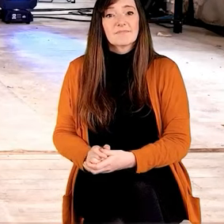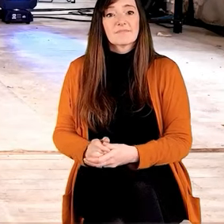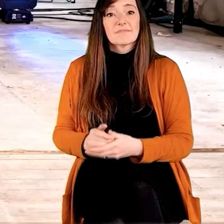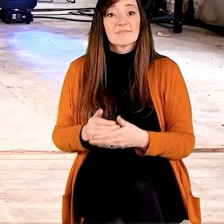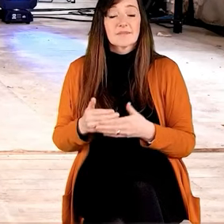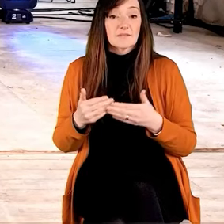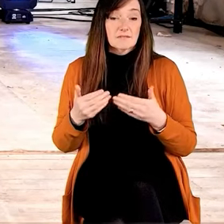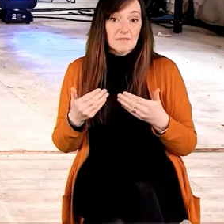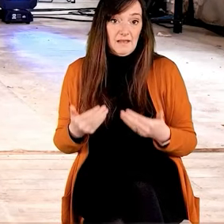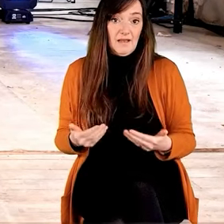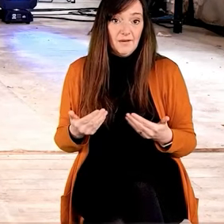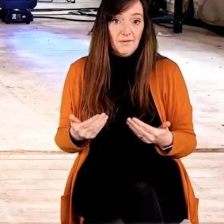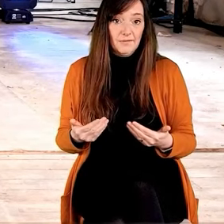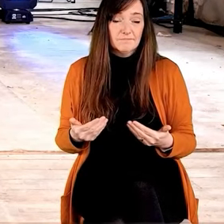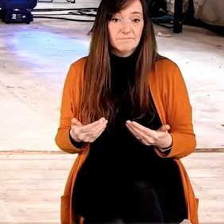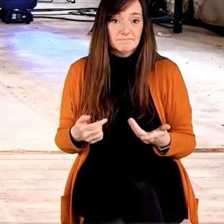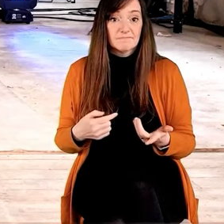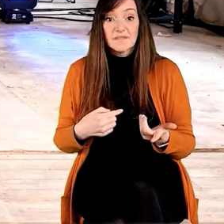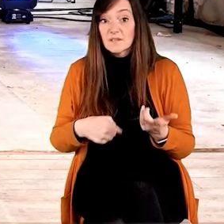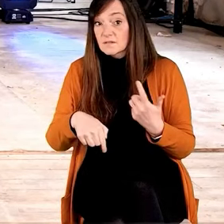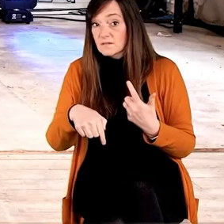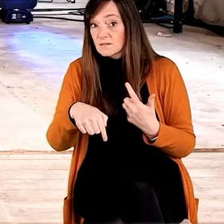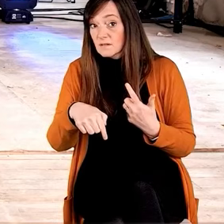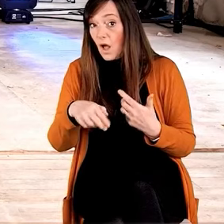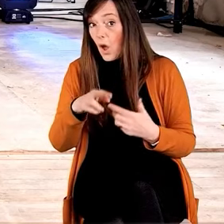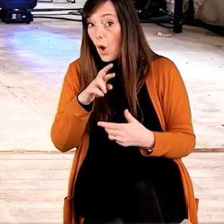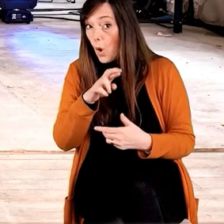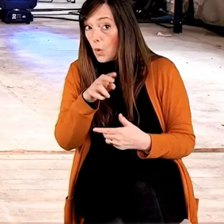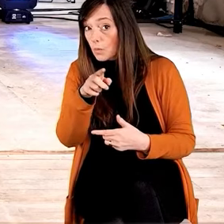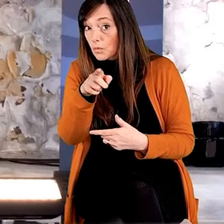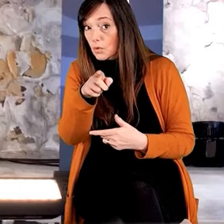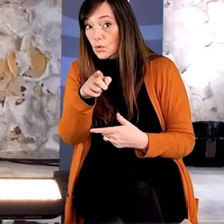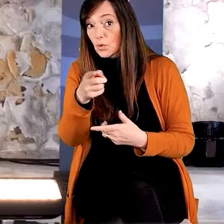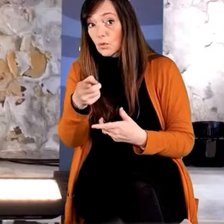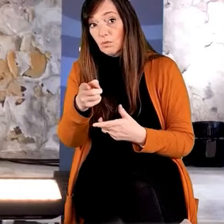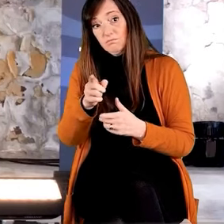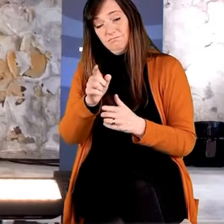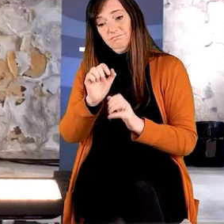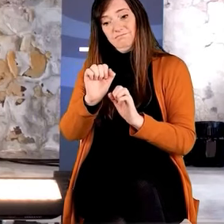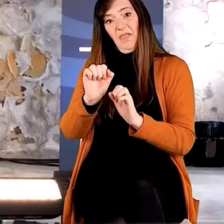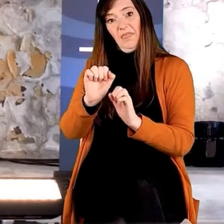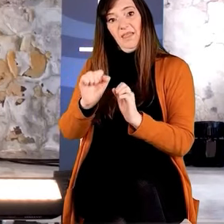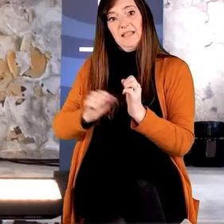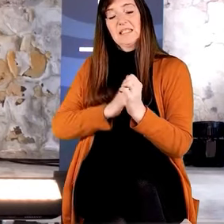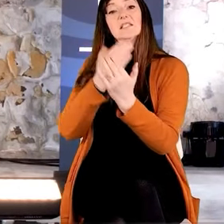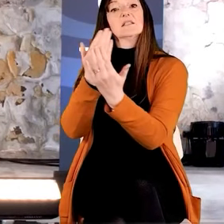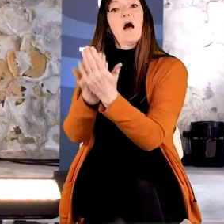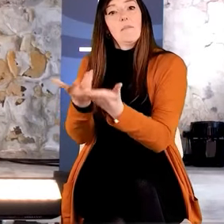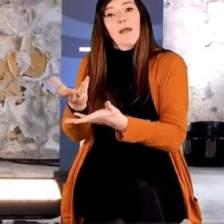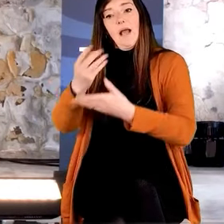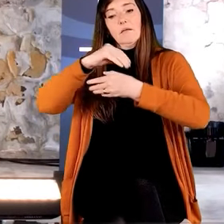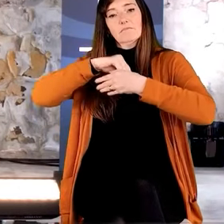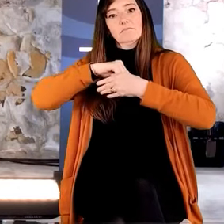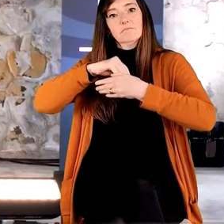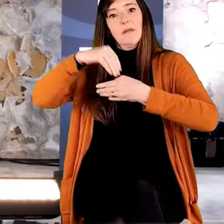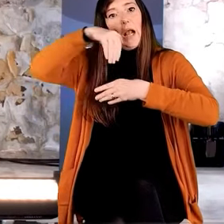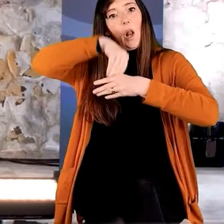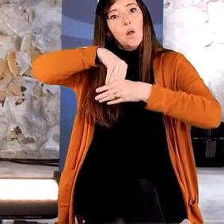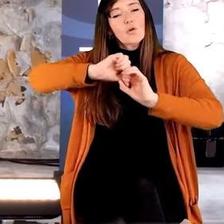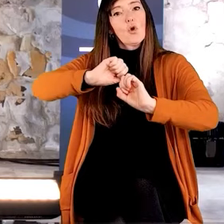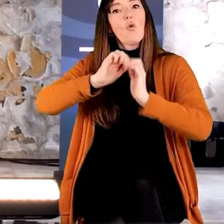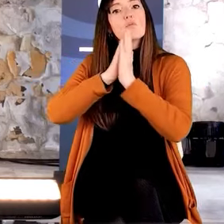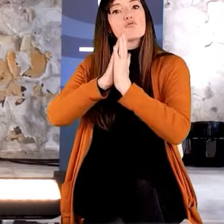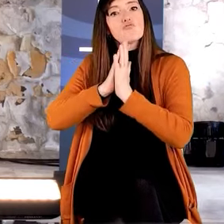as we make this psalm, and I hope you will, a part of your prayer life, you might like to pray through it